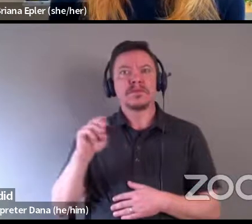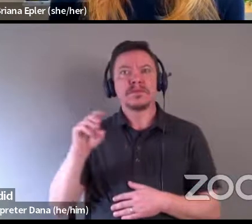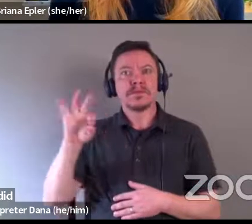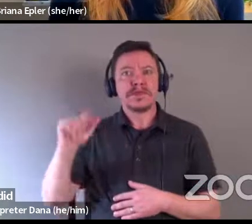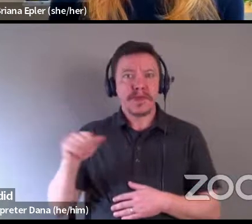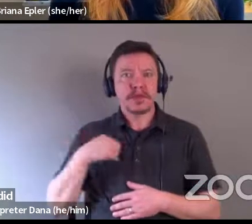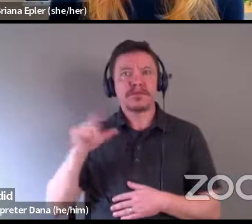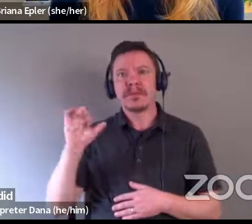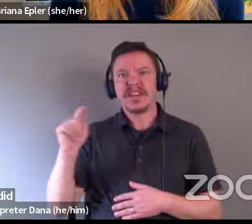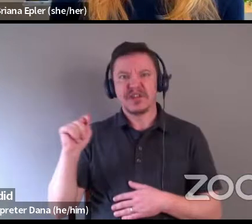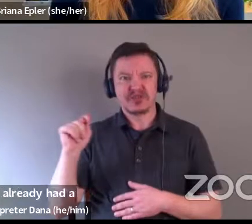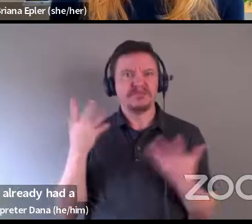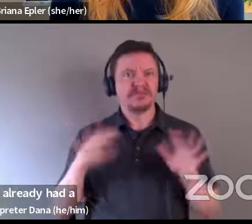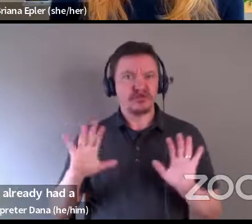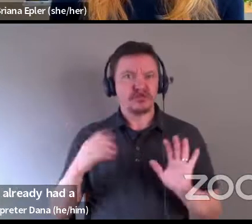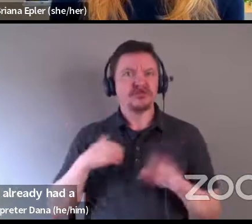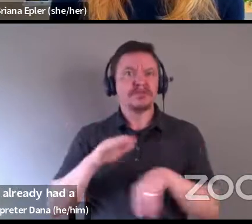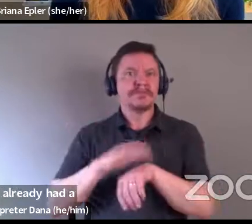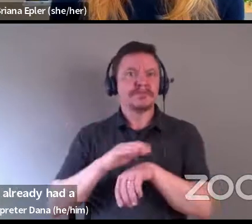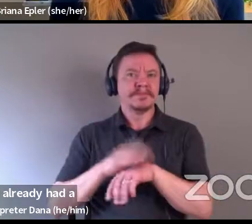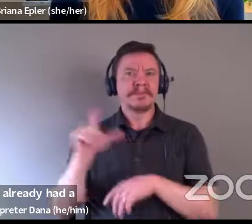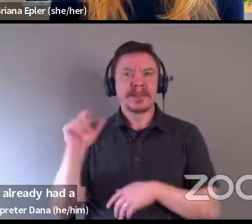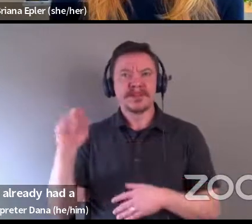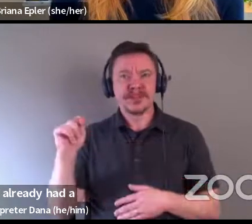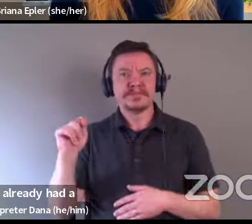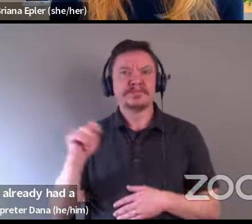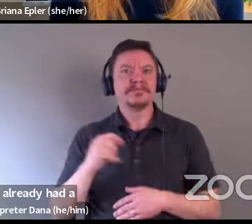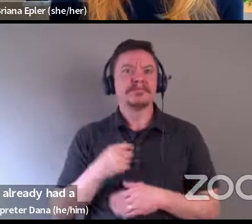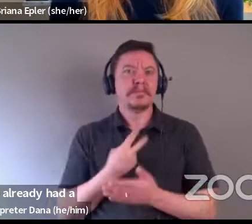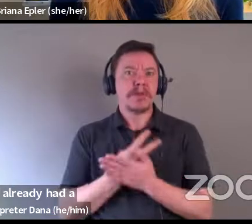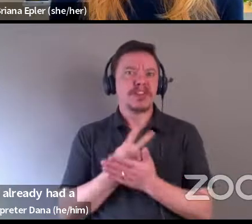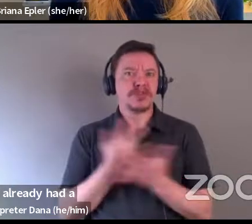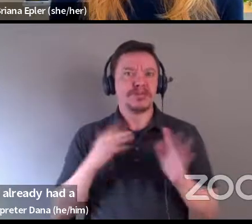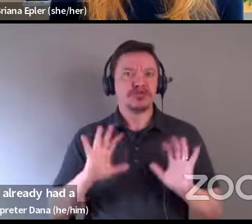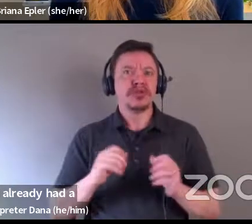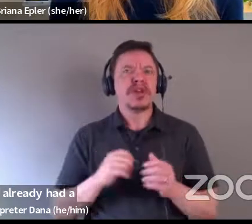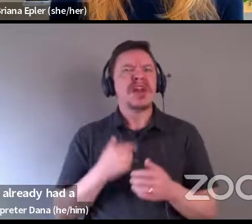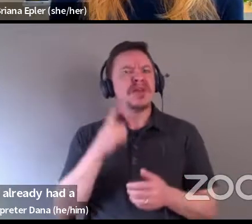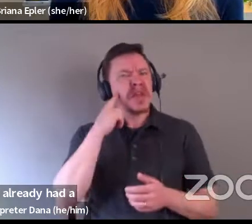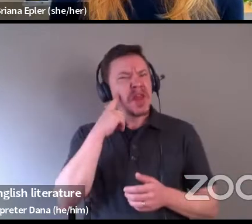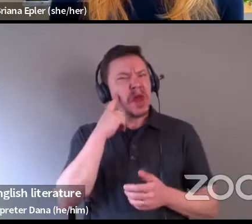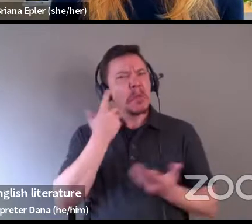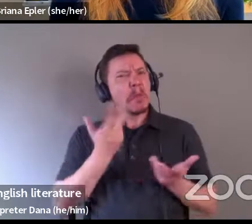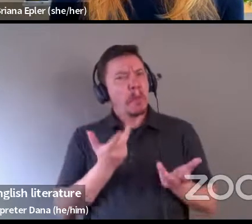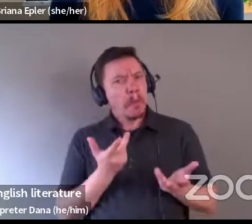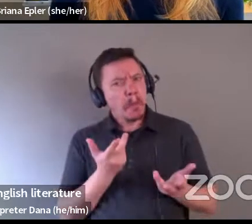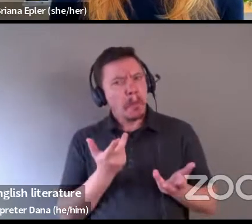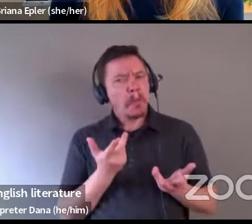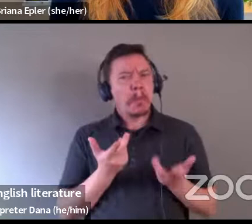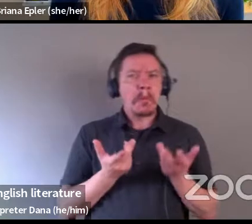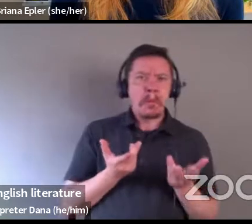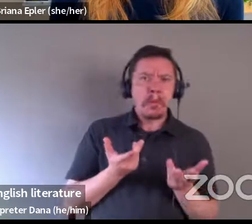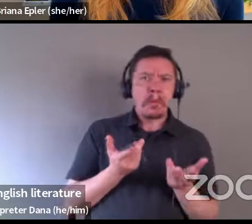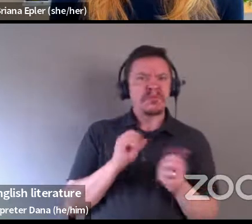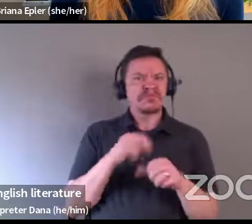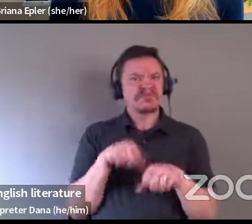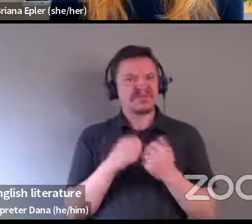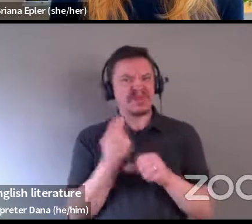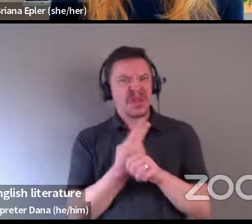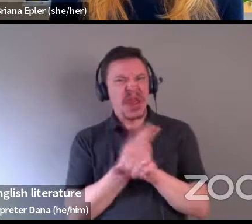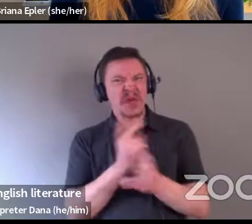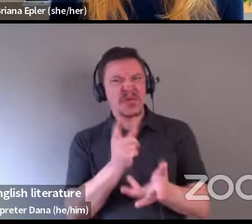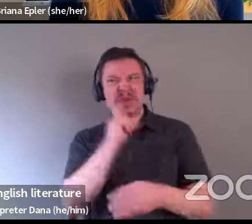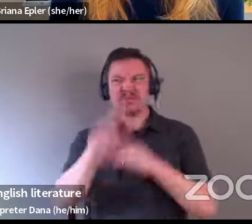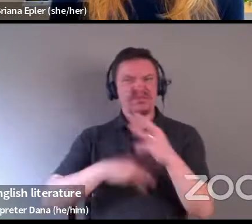literature, English literature, but I thought that it wasn't much of a use when it comes